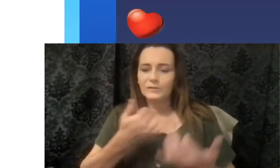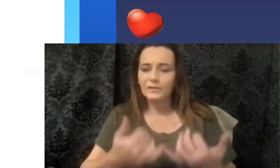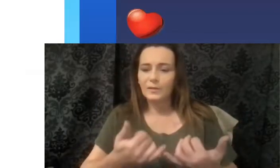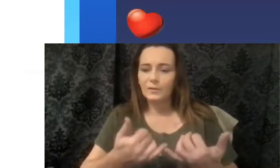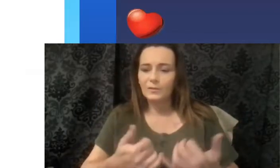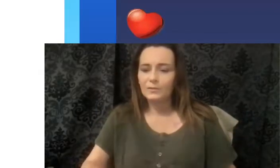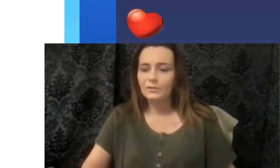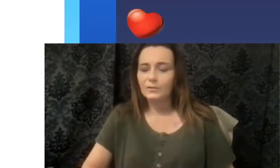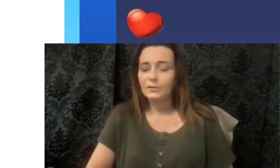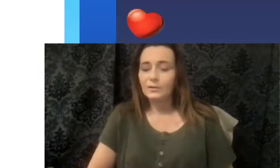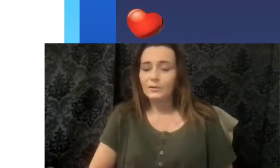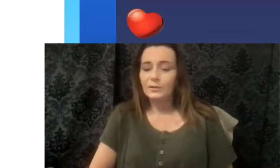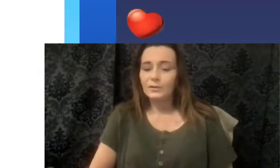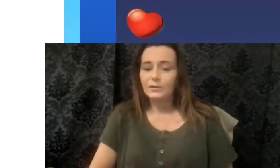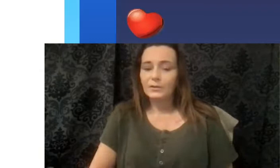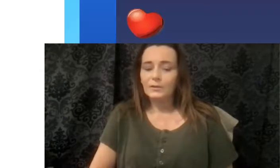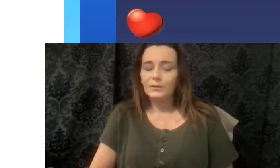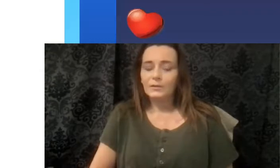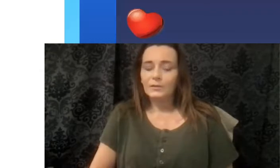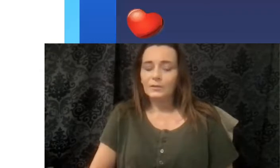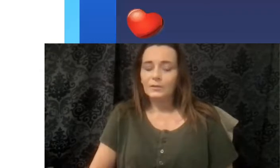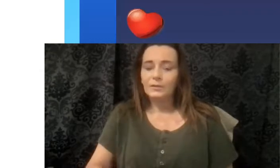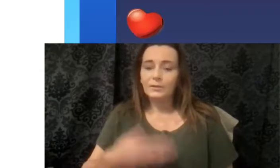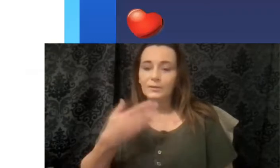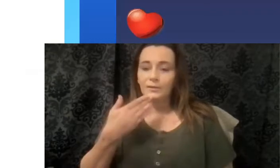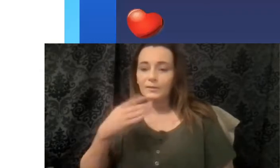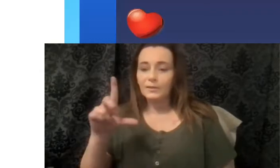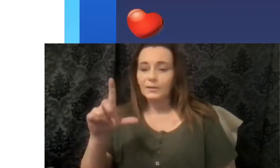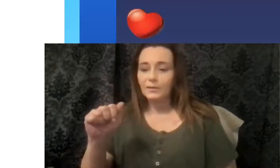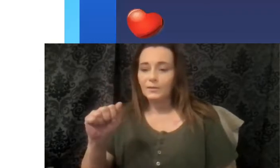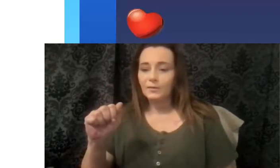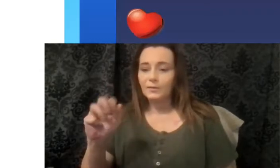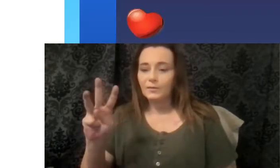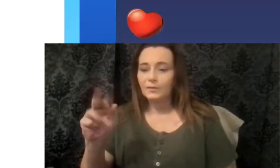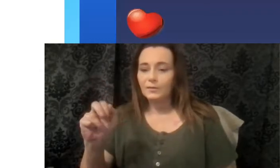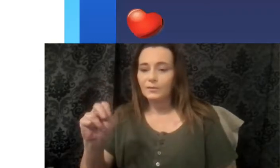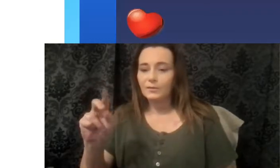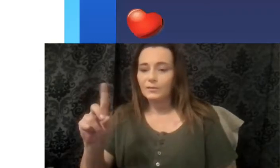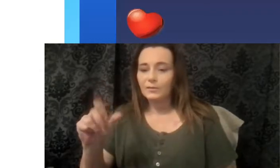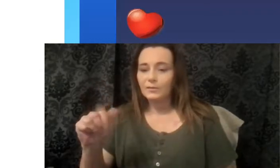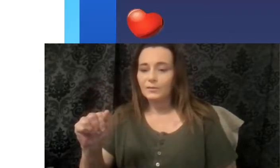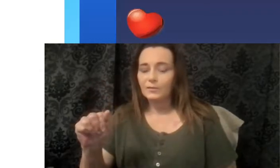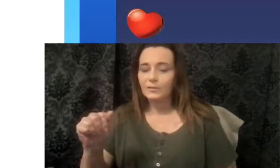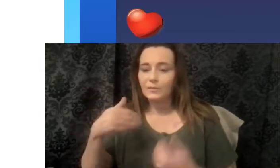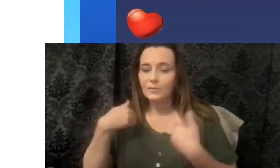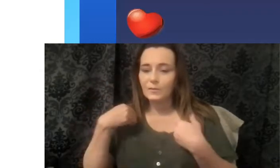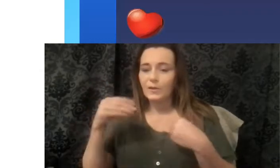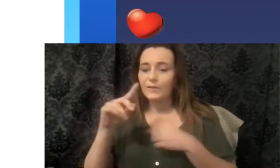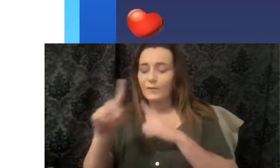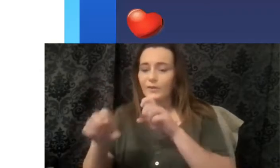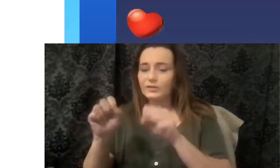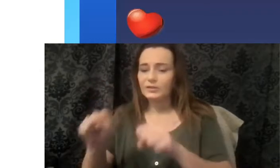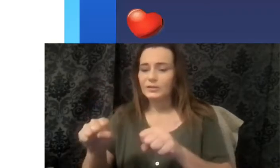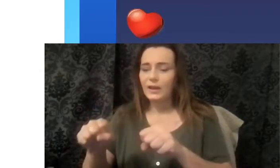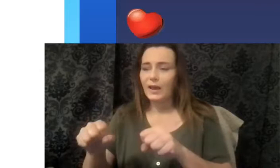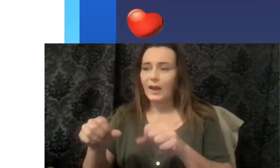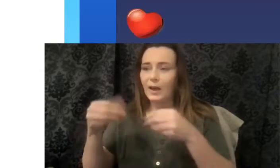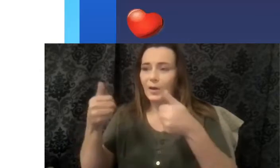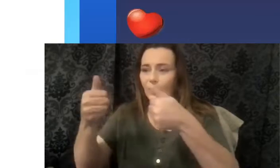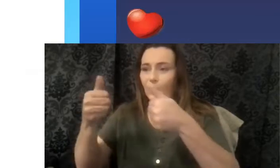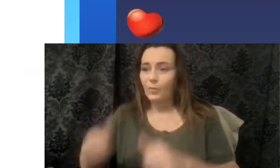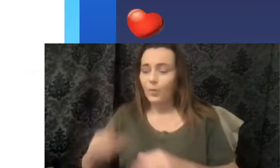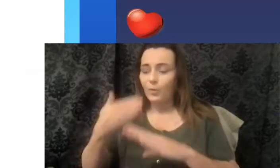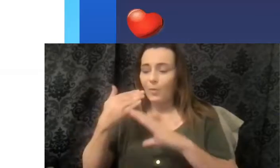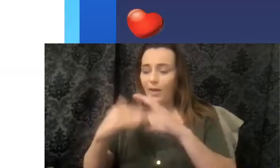you. All right, Thank you, Lawanda. And if you have any more questions, you can email. I'll put my email up at the end. Anybody